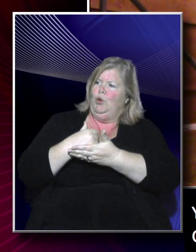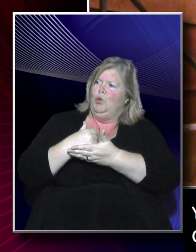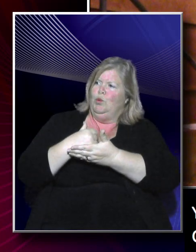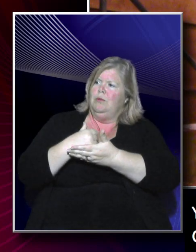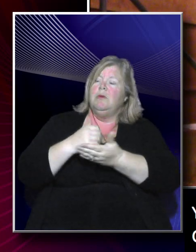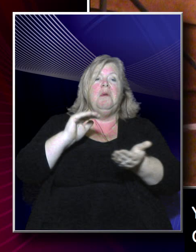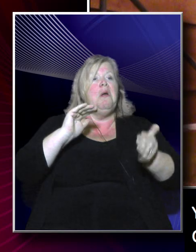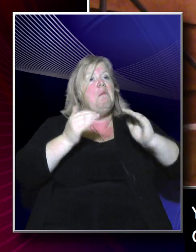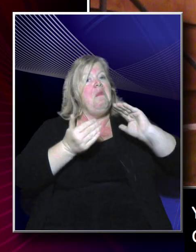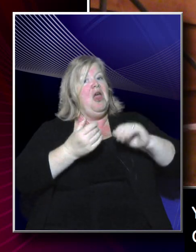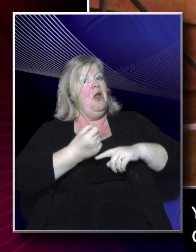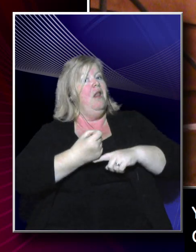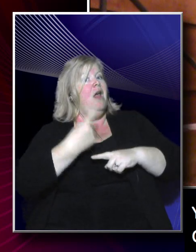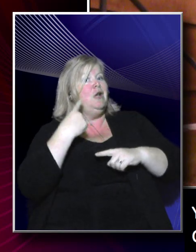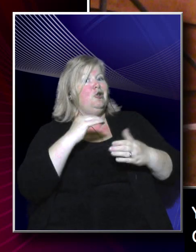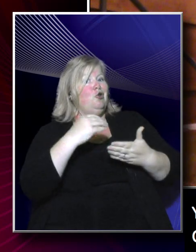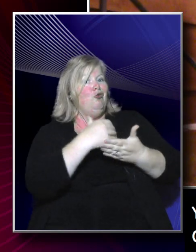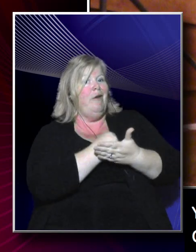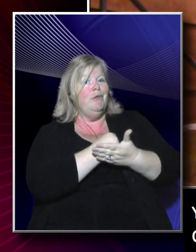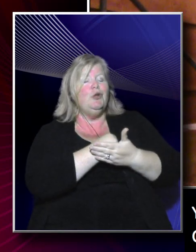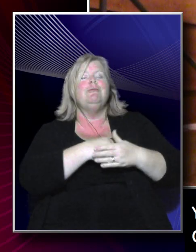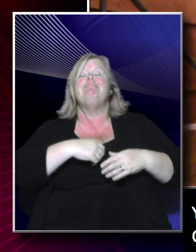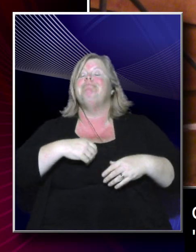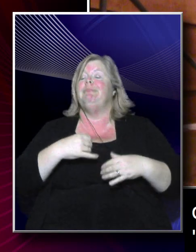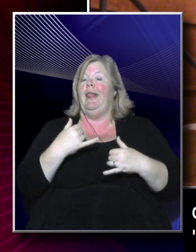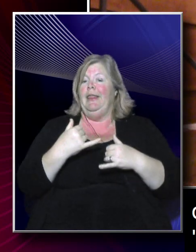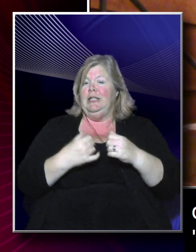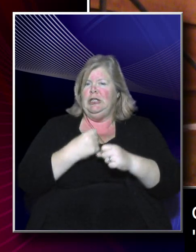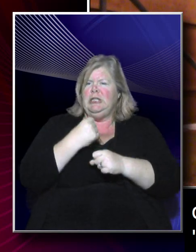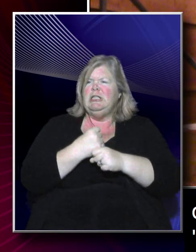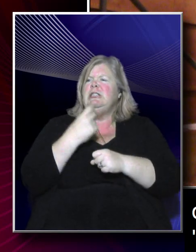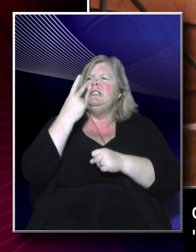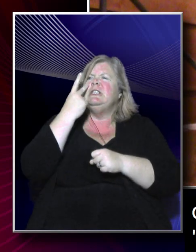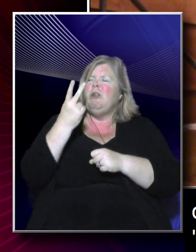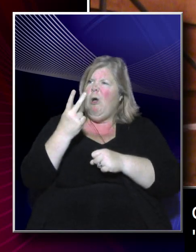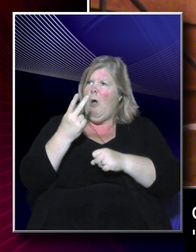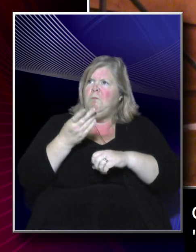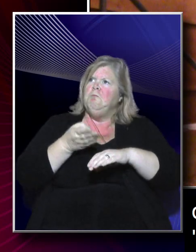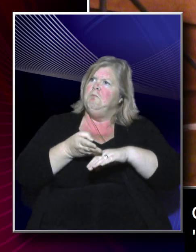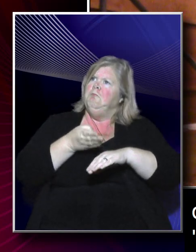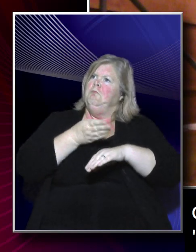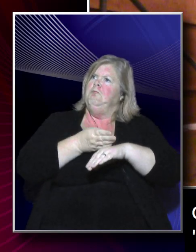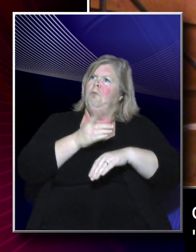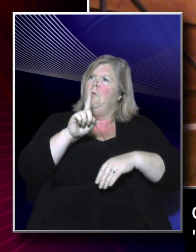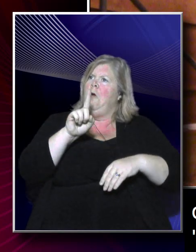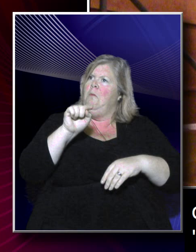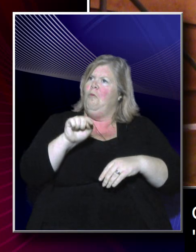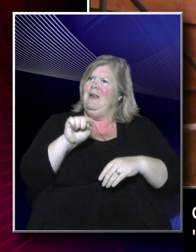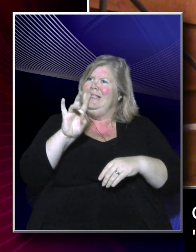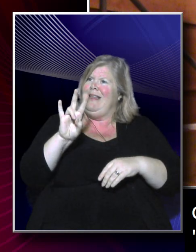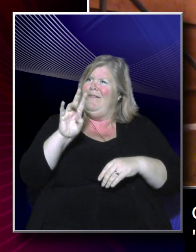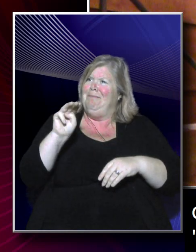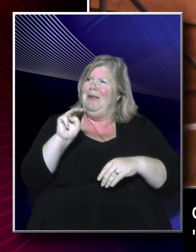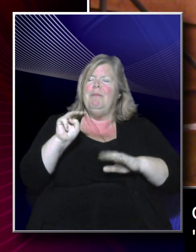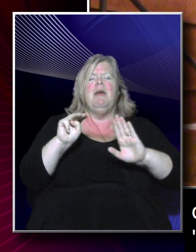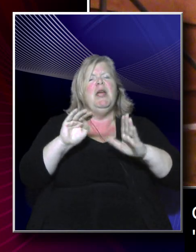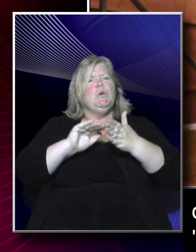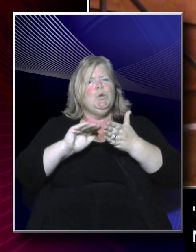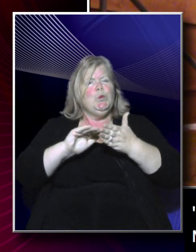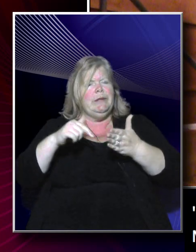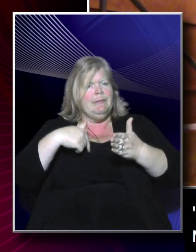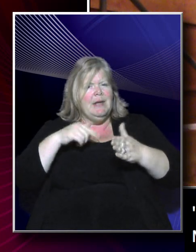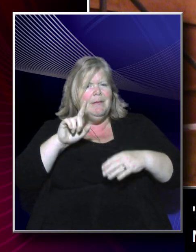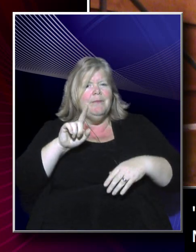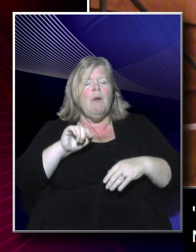year's revenues, we have seen an increase of about $1.7 million, and excuse me, that's a $1.7